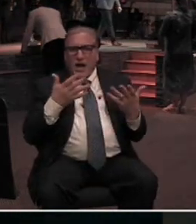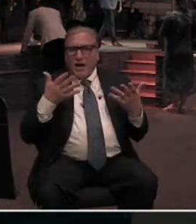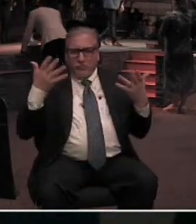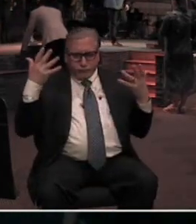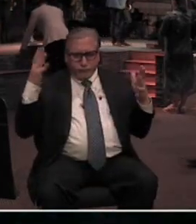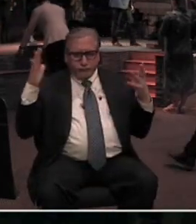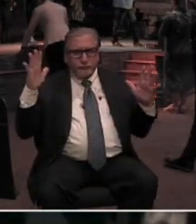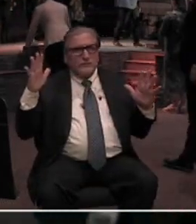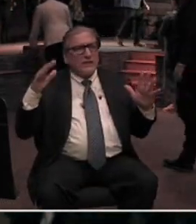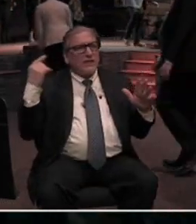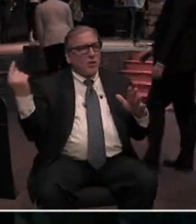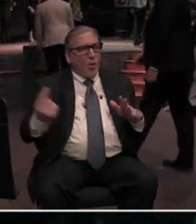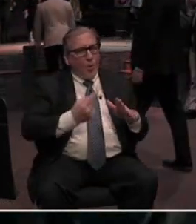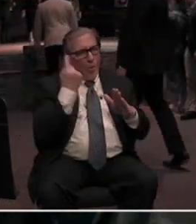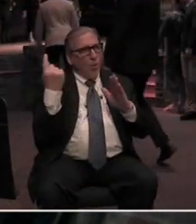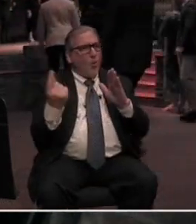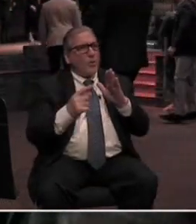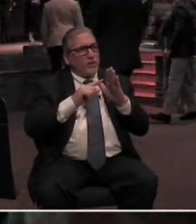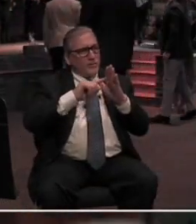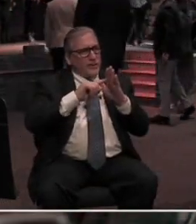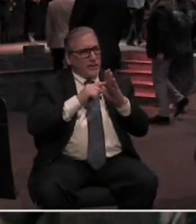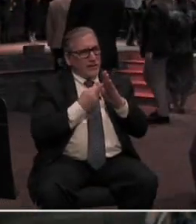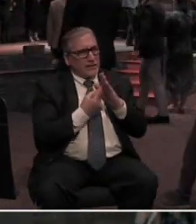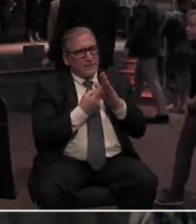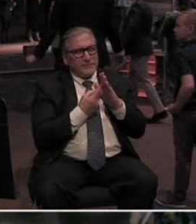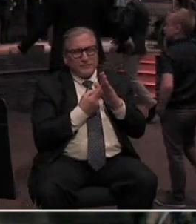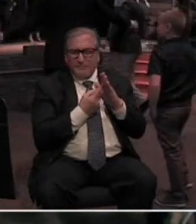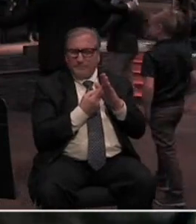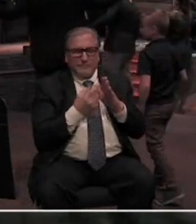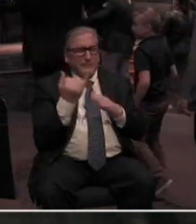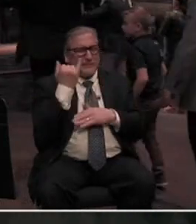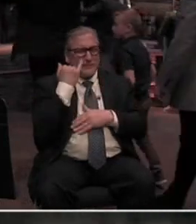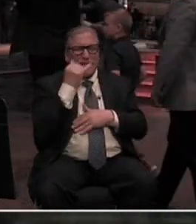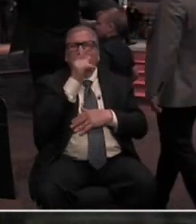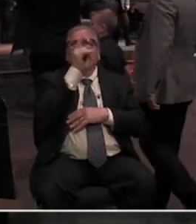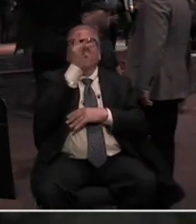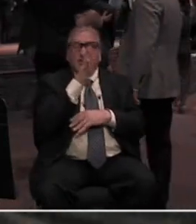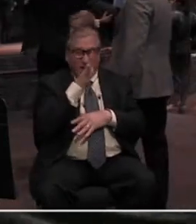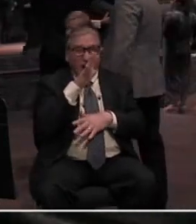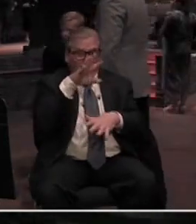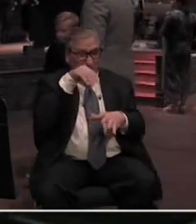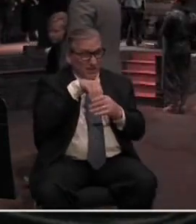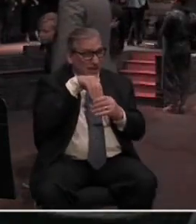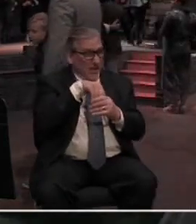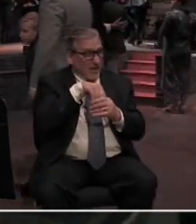It's only the beginning